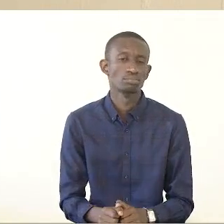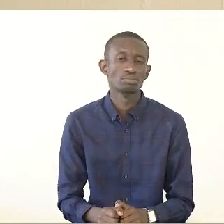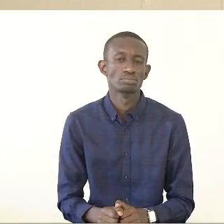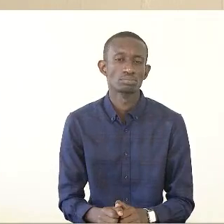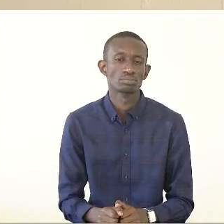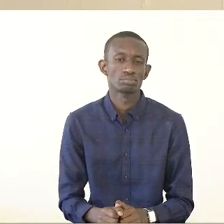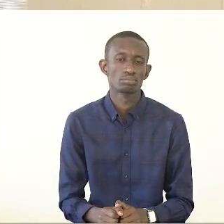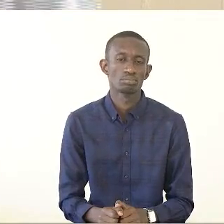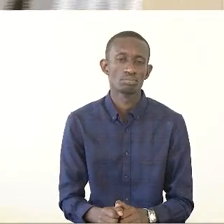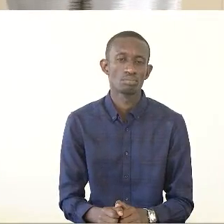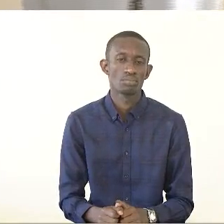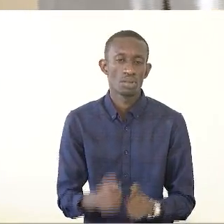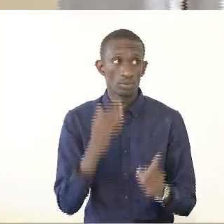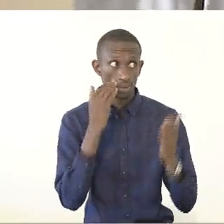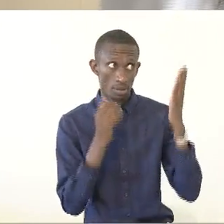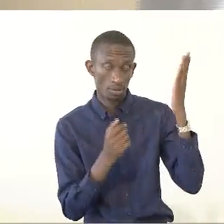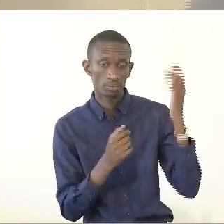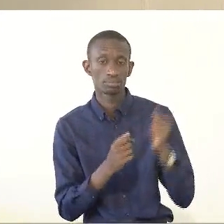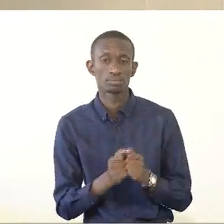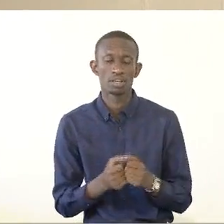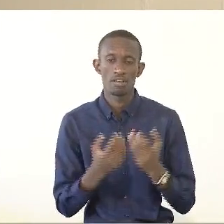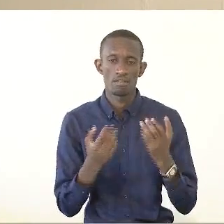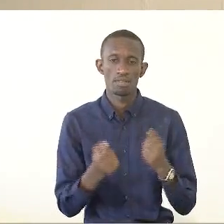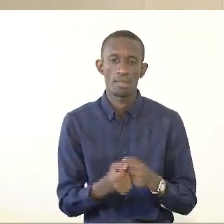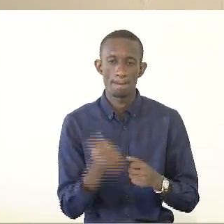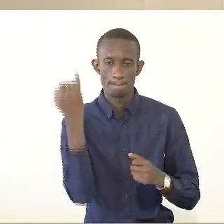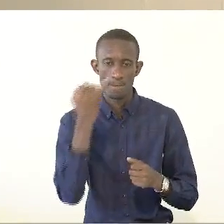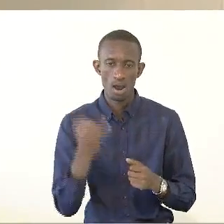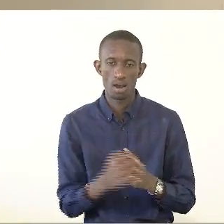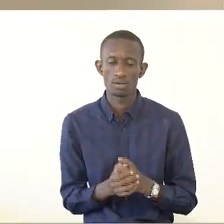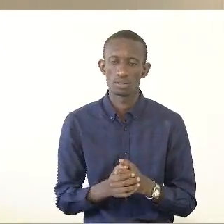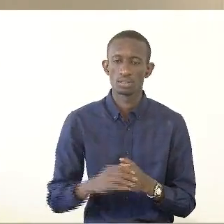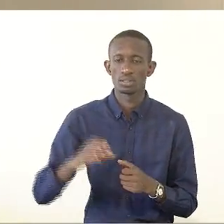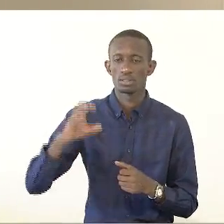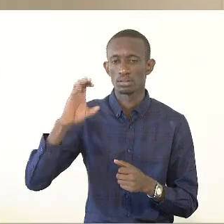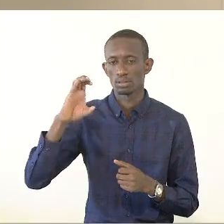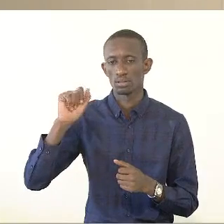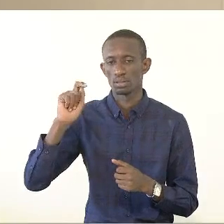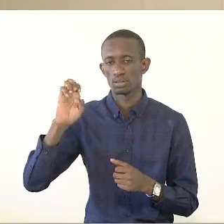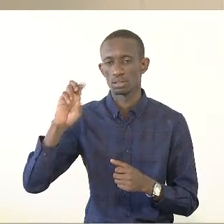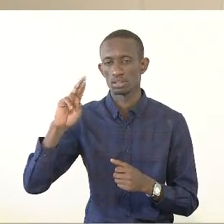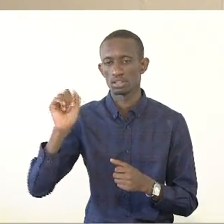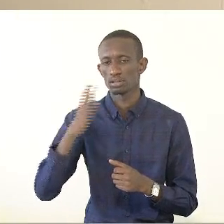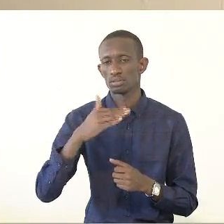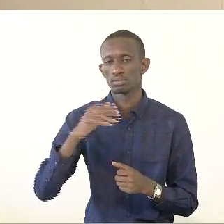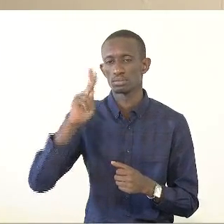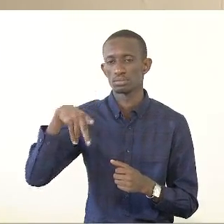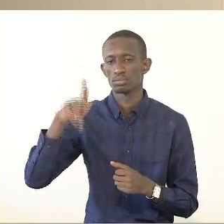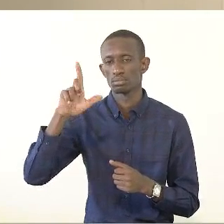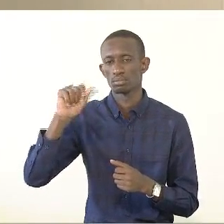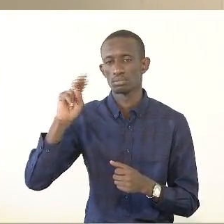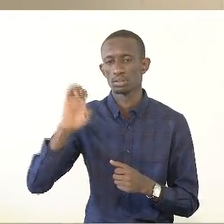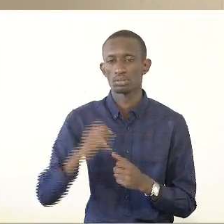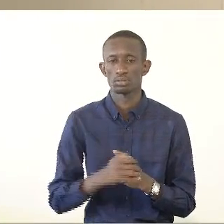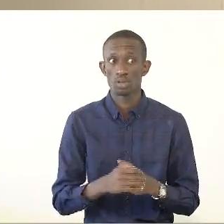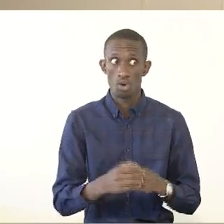you can see here, I have tried to draw the Cartesian plane. From this Cartesian plane, that's where you can